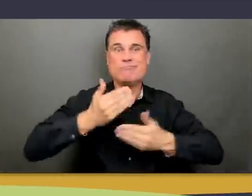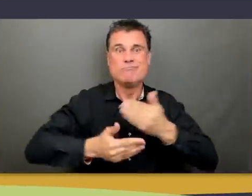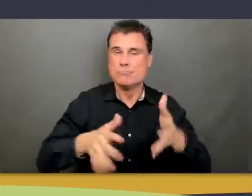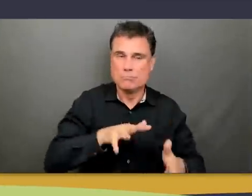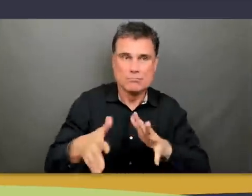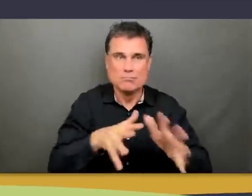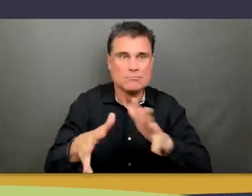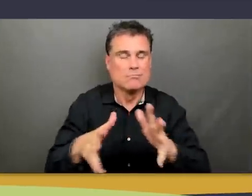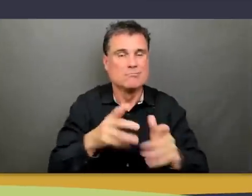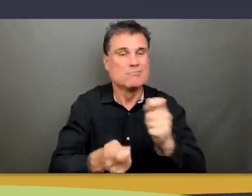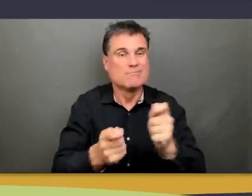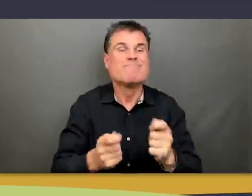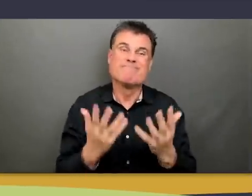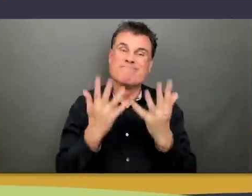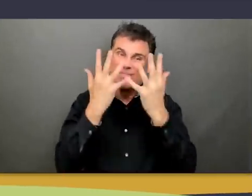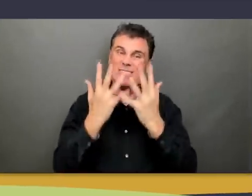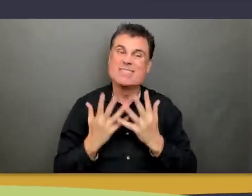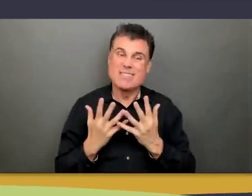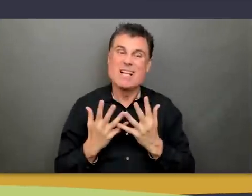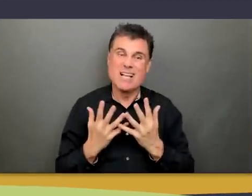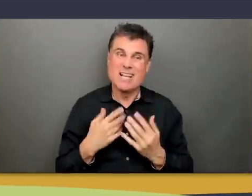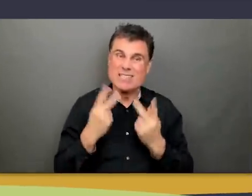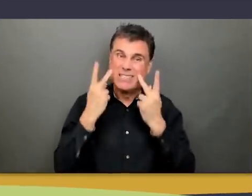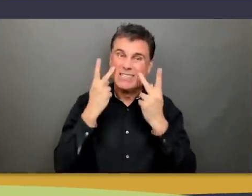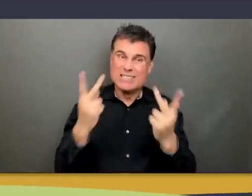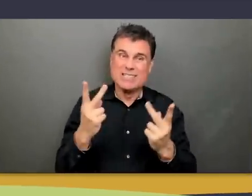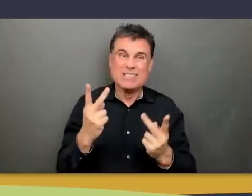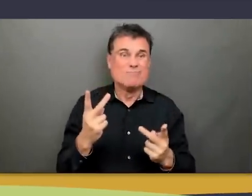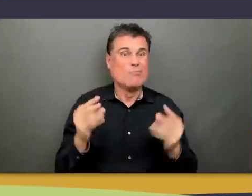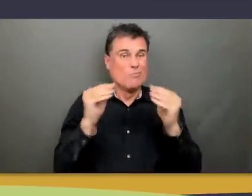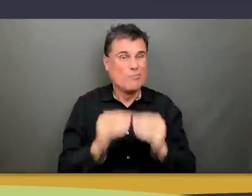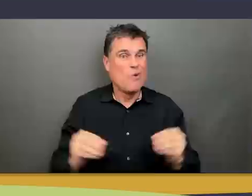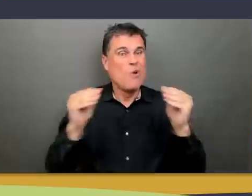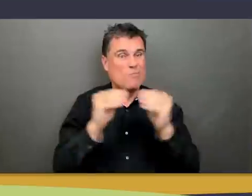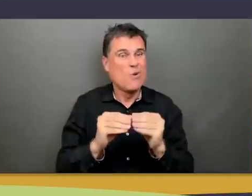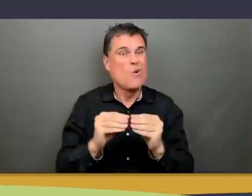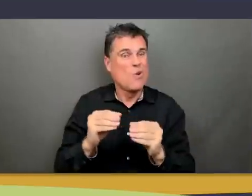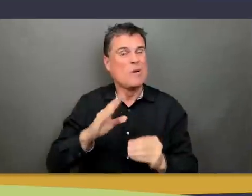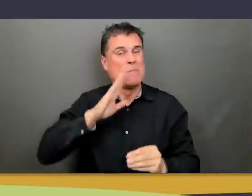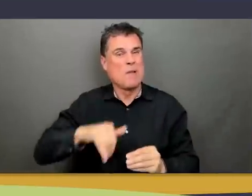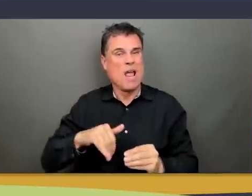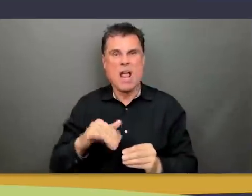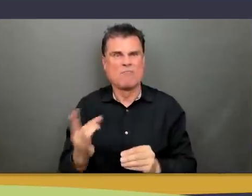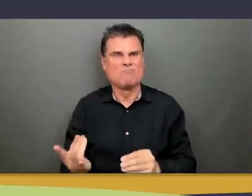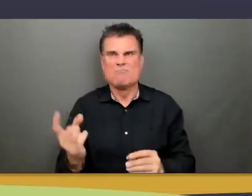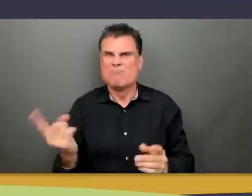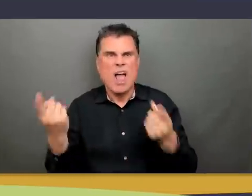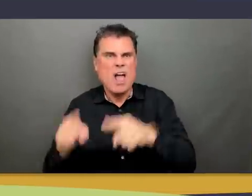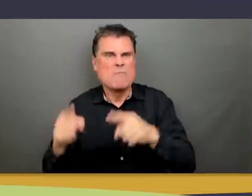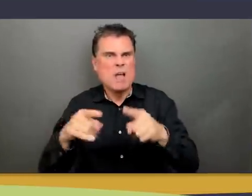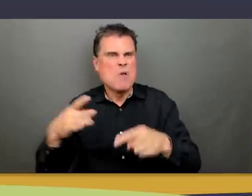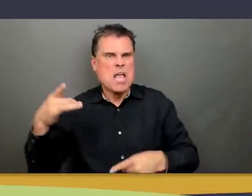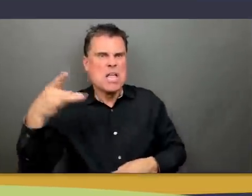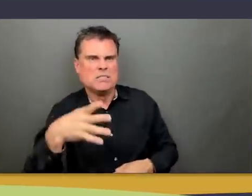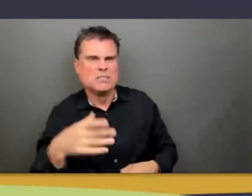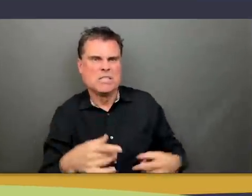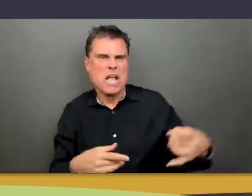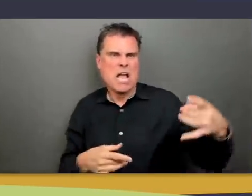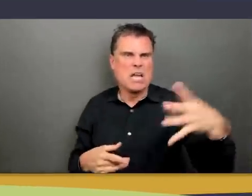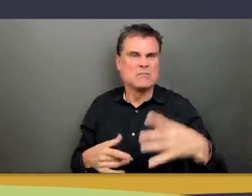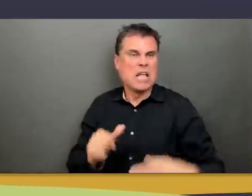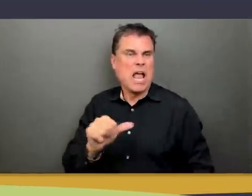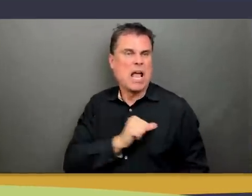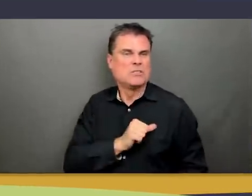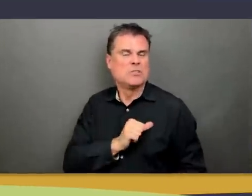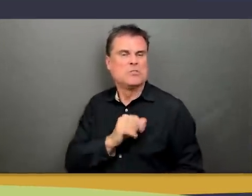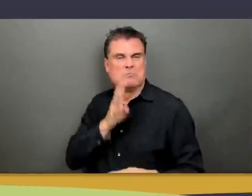the vast majority of us. But the good news is our resilience and our common goal of keeping each other safe, making this